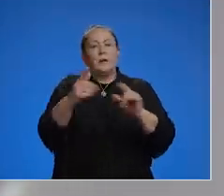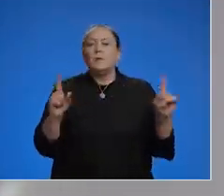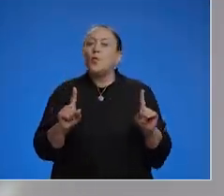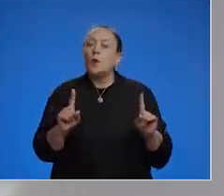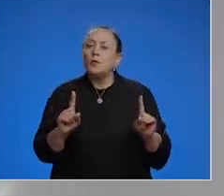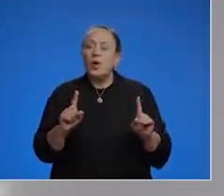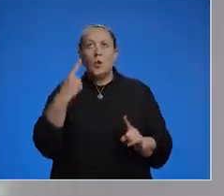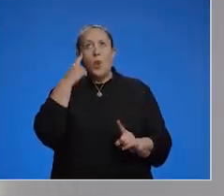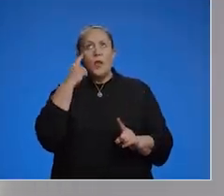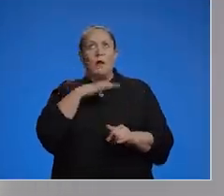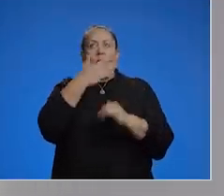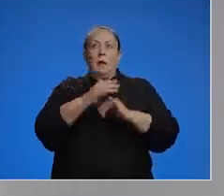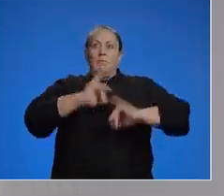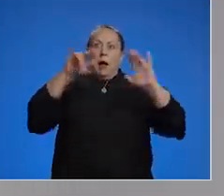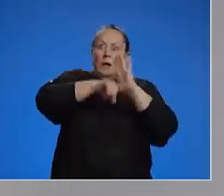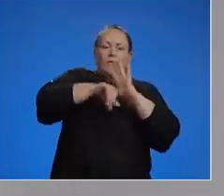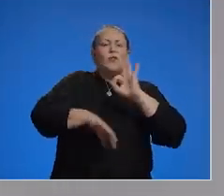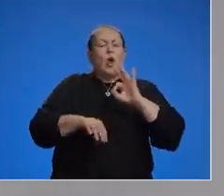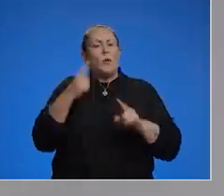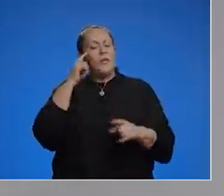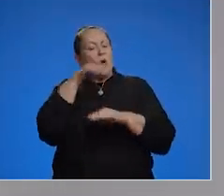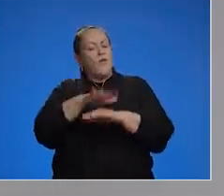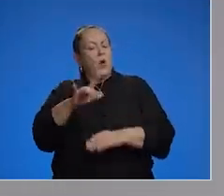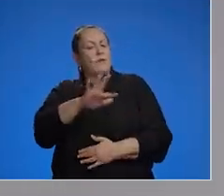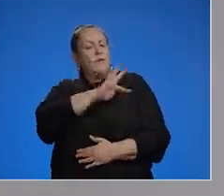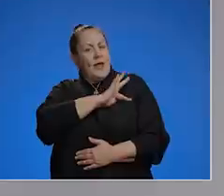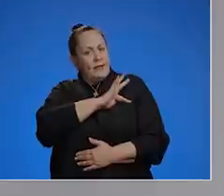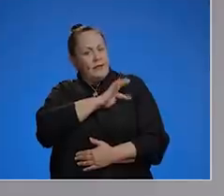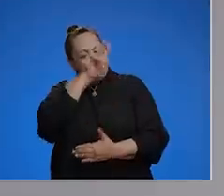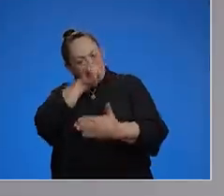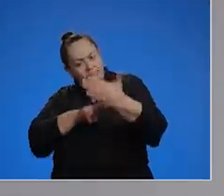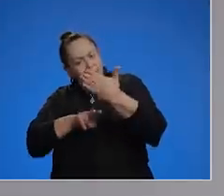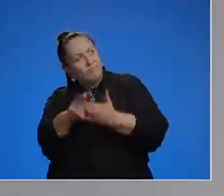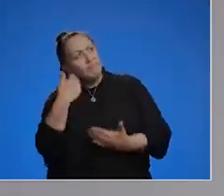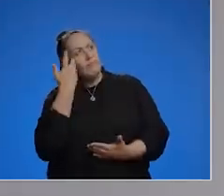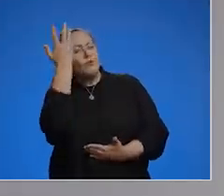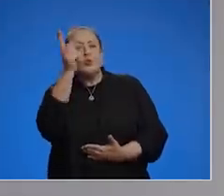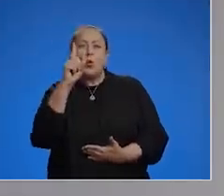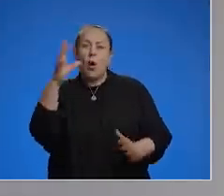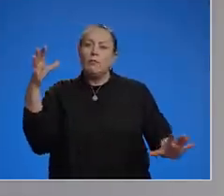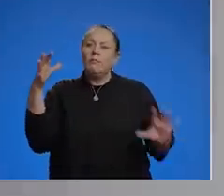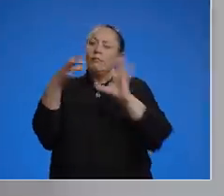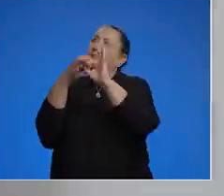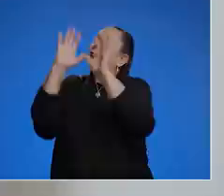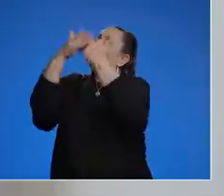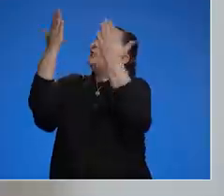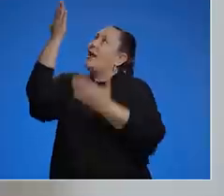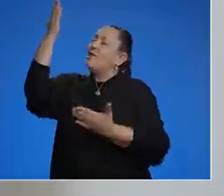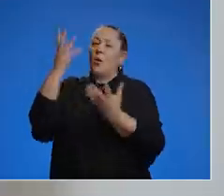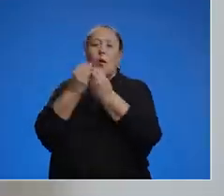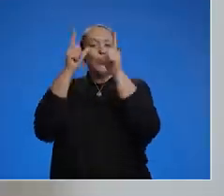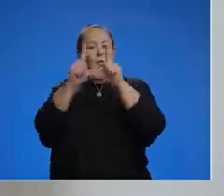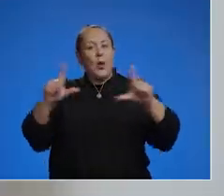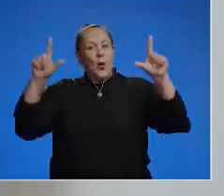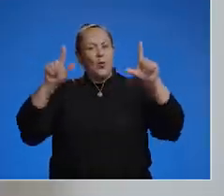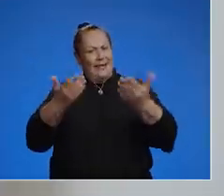not negatively, but through the eyes of faith and our ultimate destiny, which is to be with the Lord. How joyful